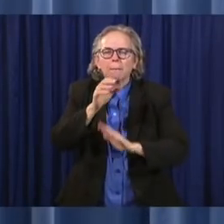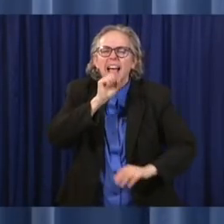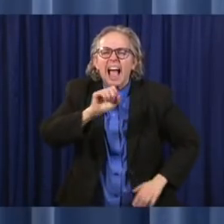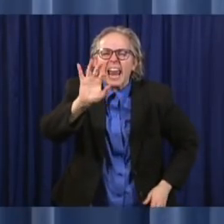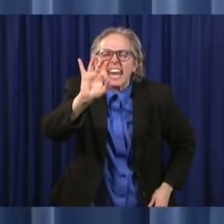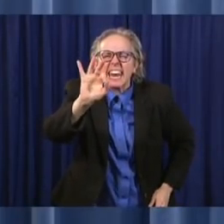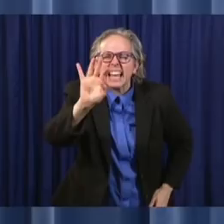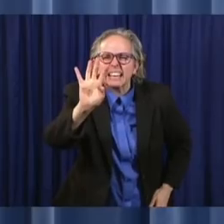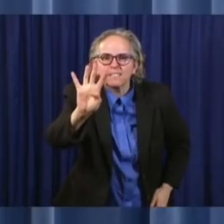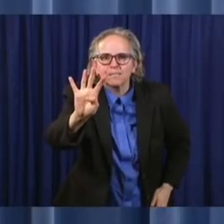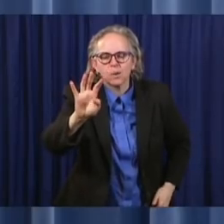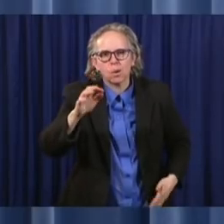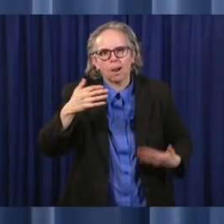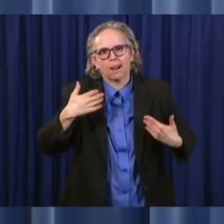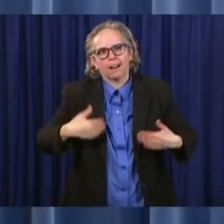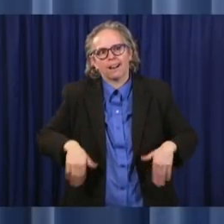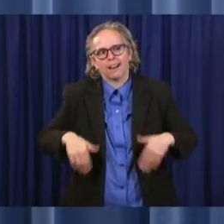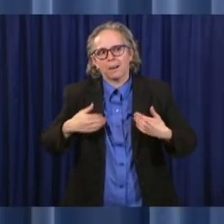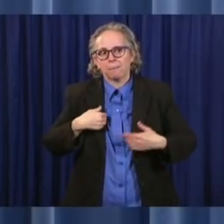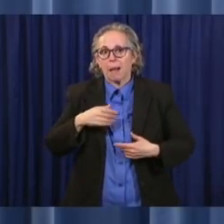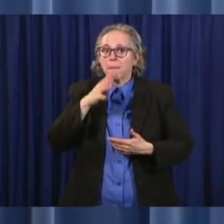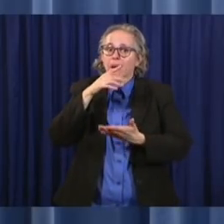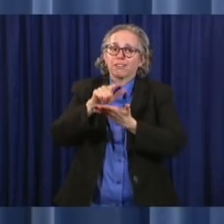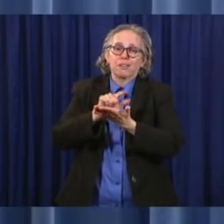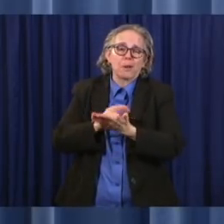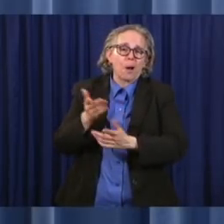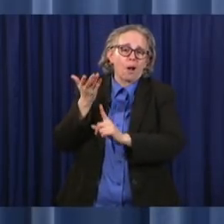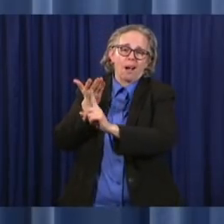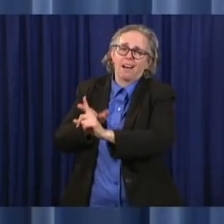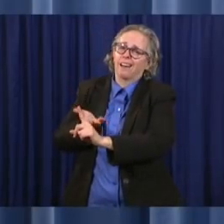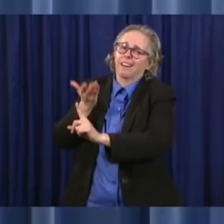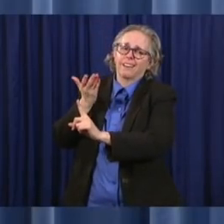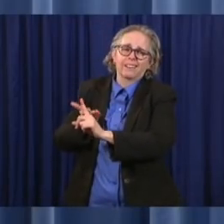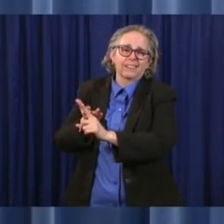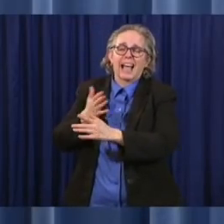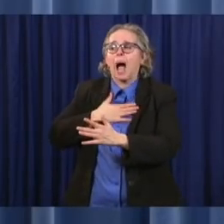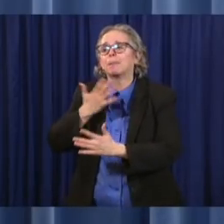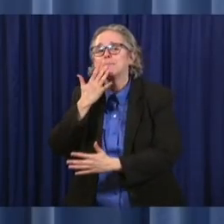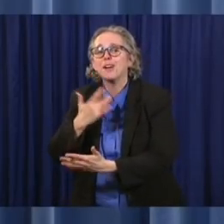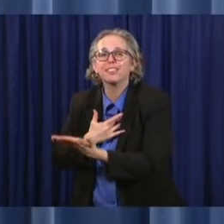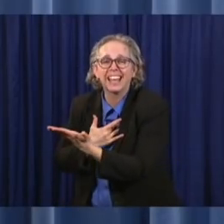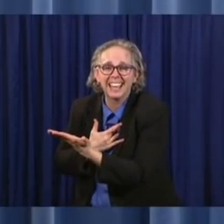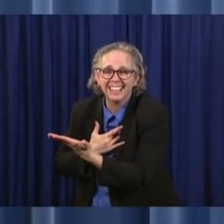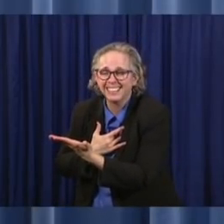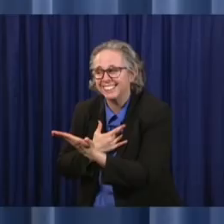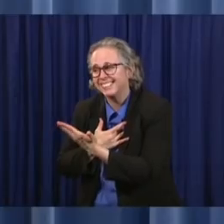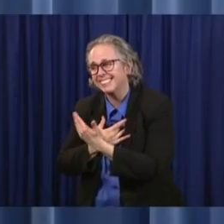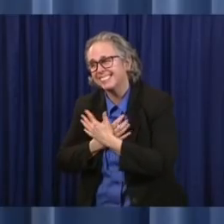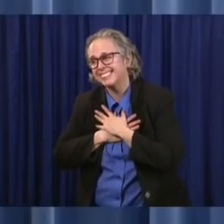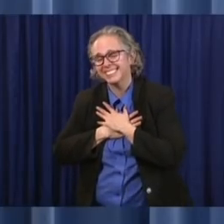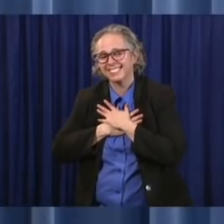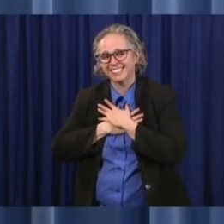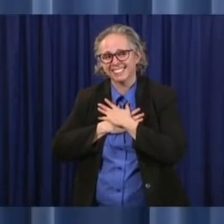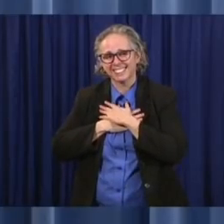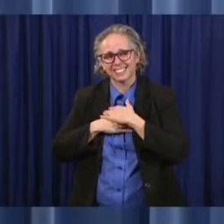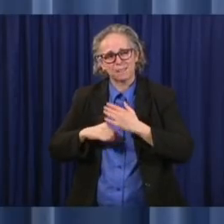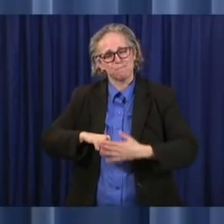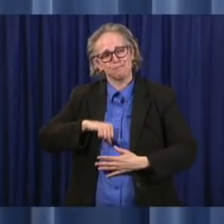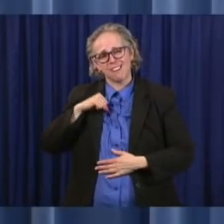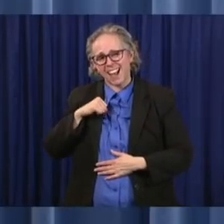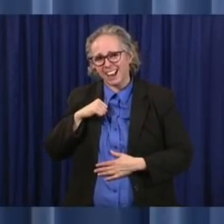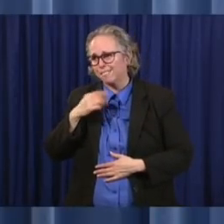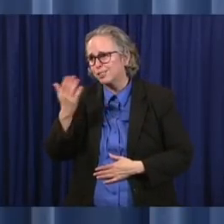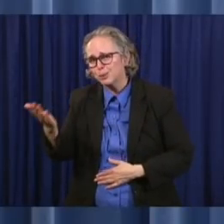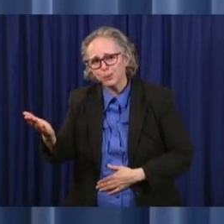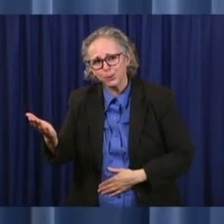my mother-in-law, Mary Strewing, happy birthday. We are very, very proud of you. We love you